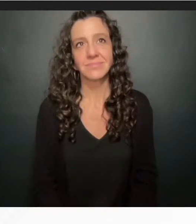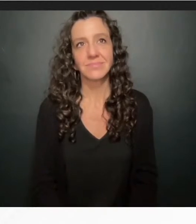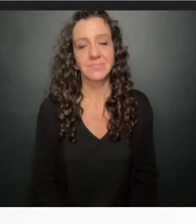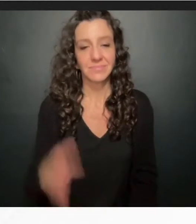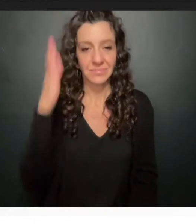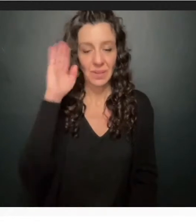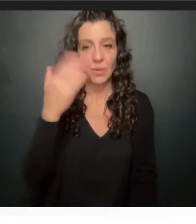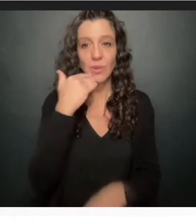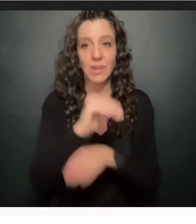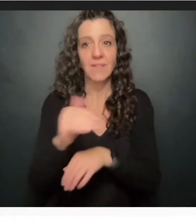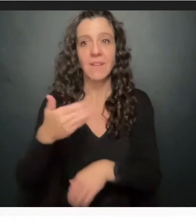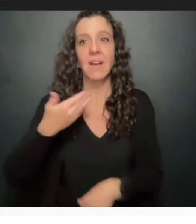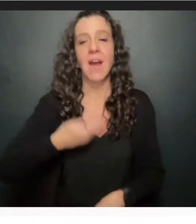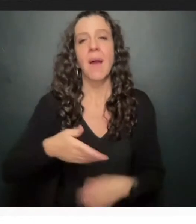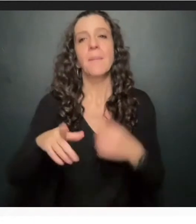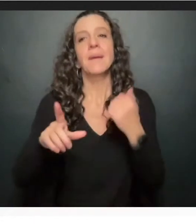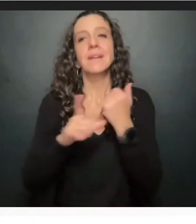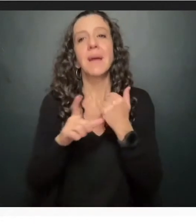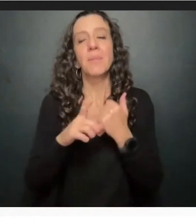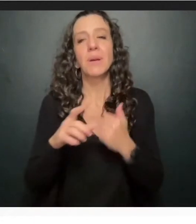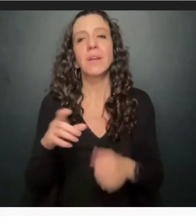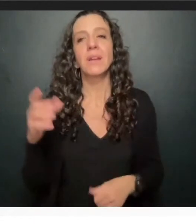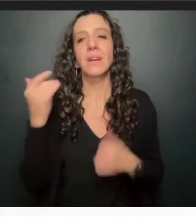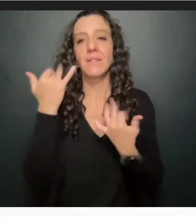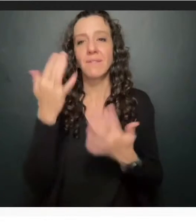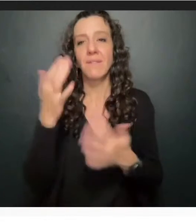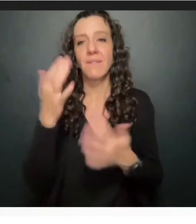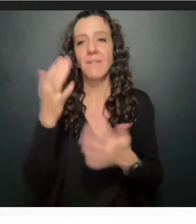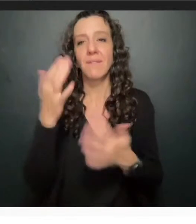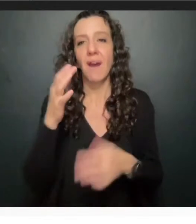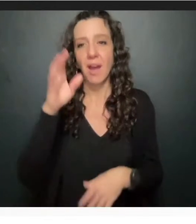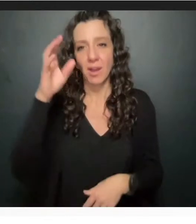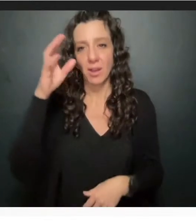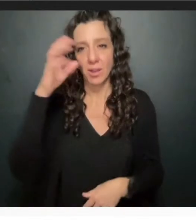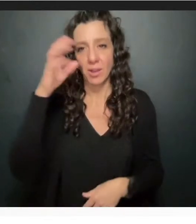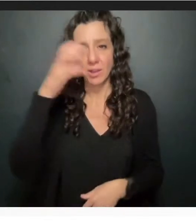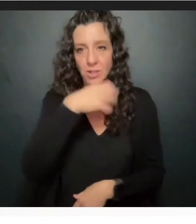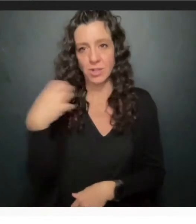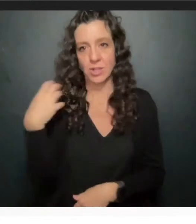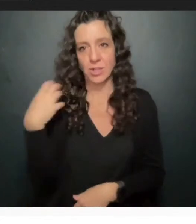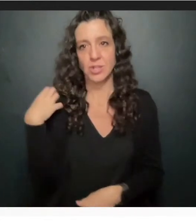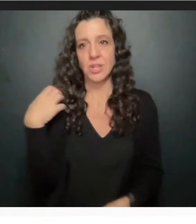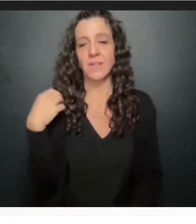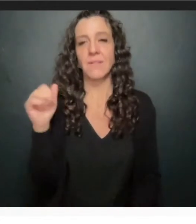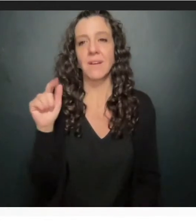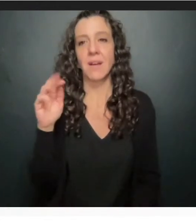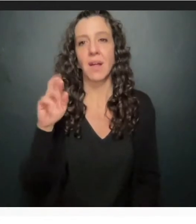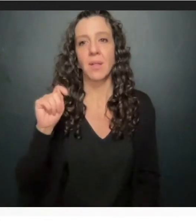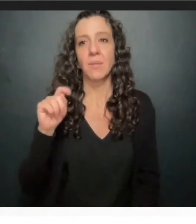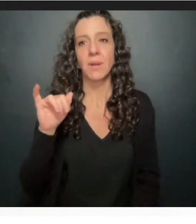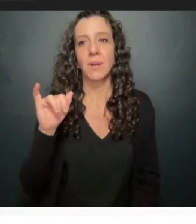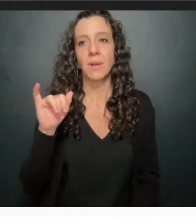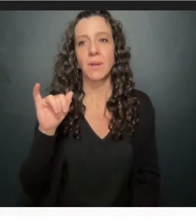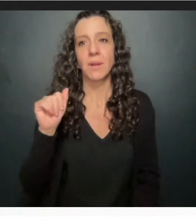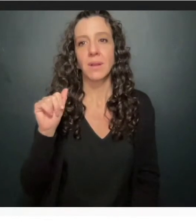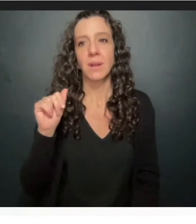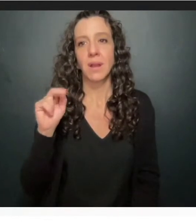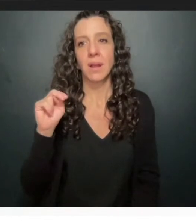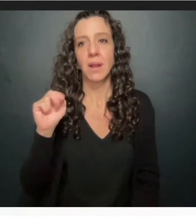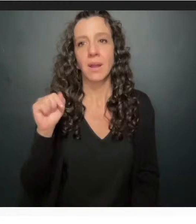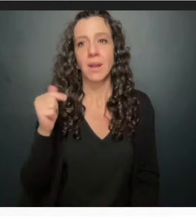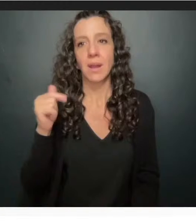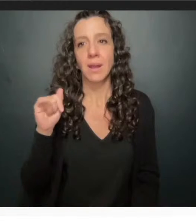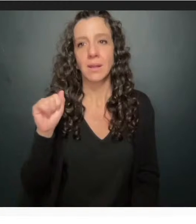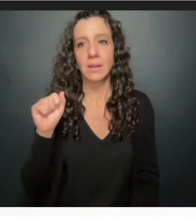Good evening. I'm Deputy Fire Chief Albert Yanagisawa from the County of Los Angeles Fire Department, one of the Unified